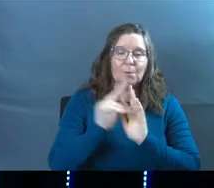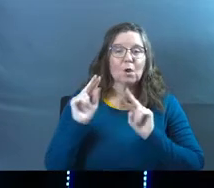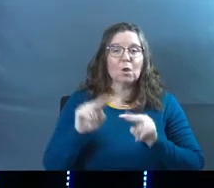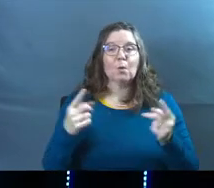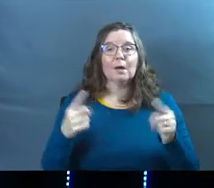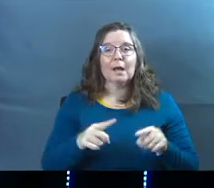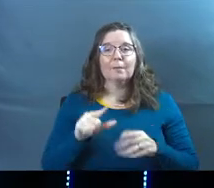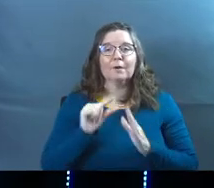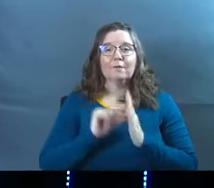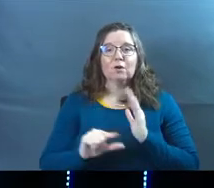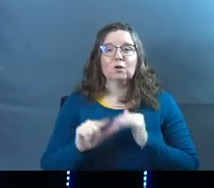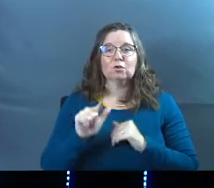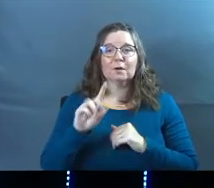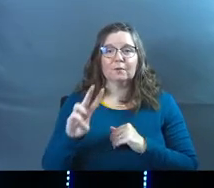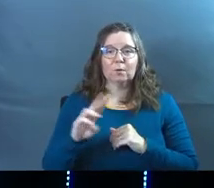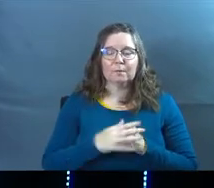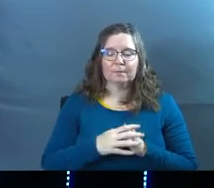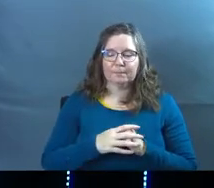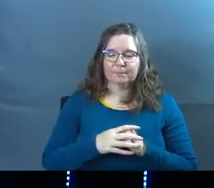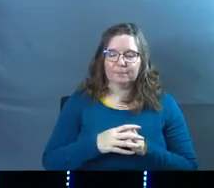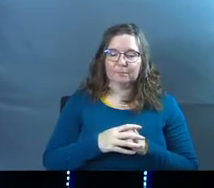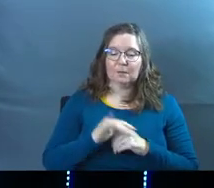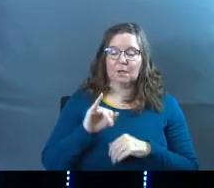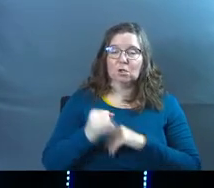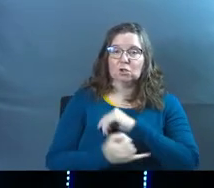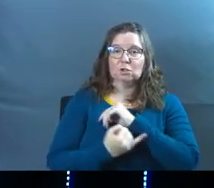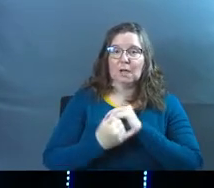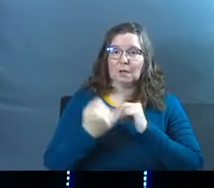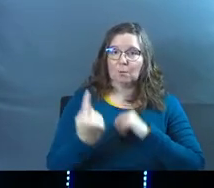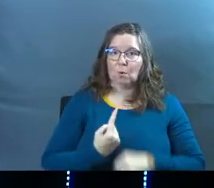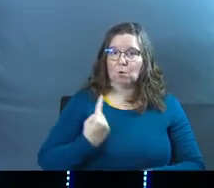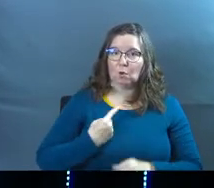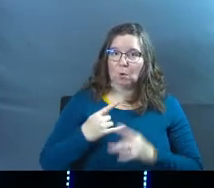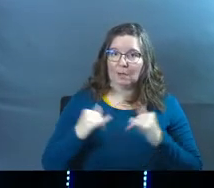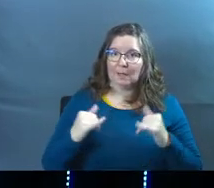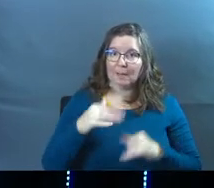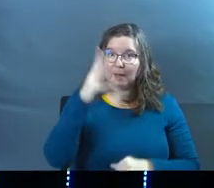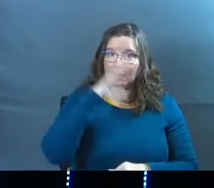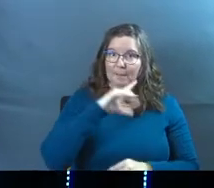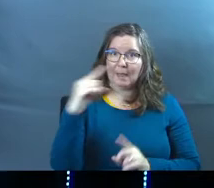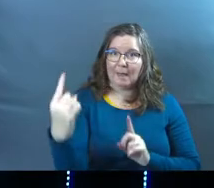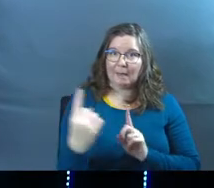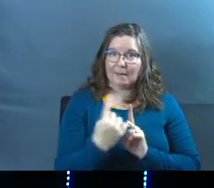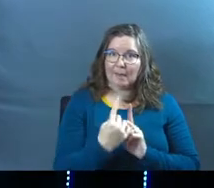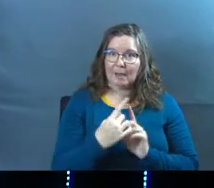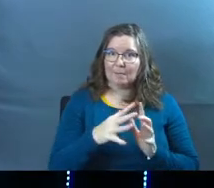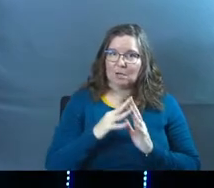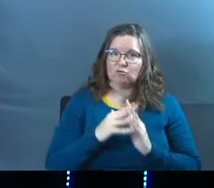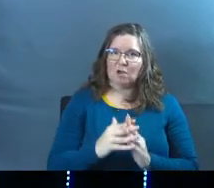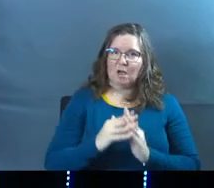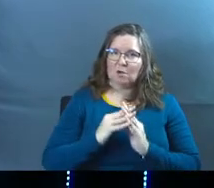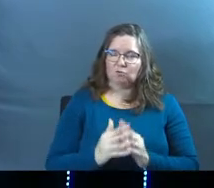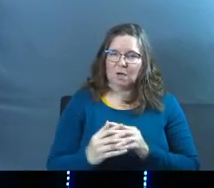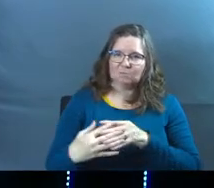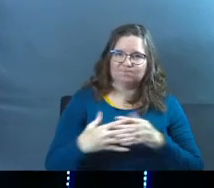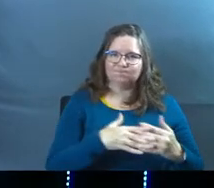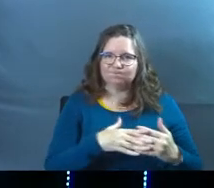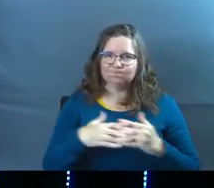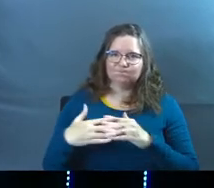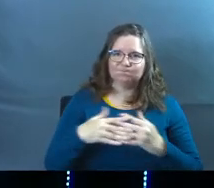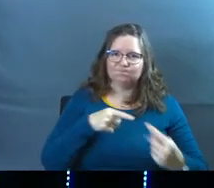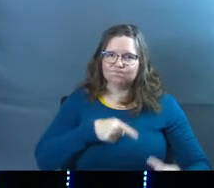happens, verse 24. This left Jacob all alone in the camp, and a man came and wrestled with him until the dawn began to